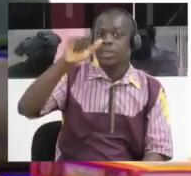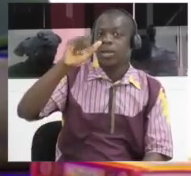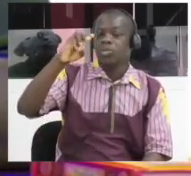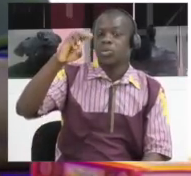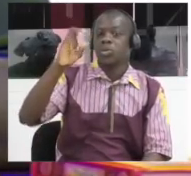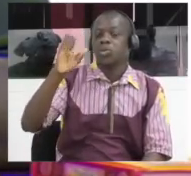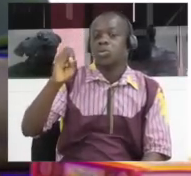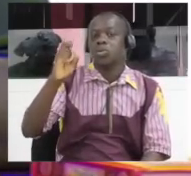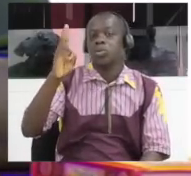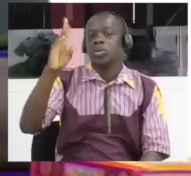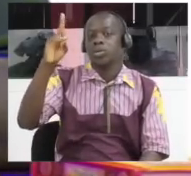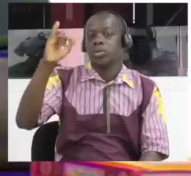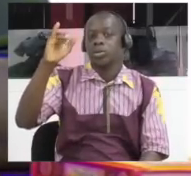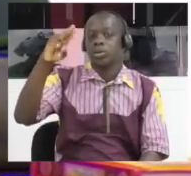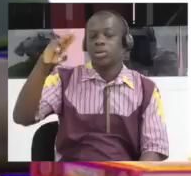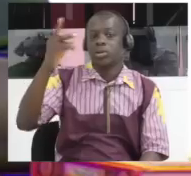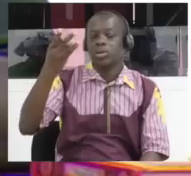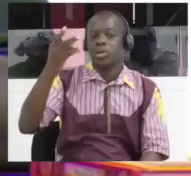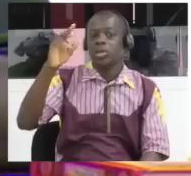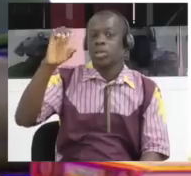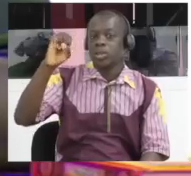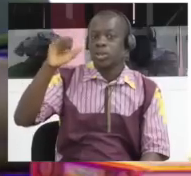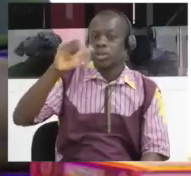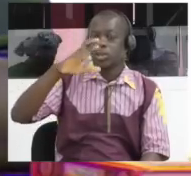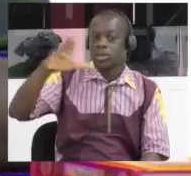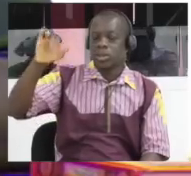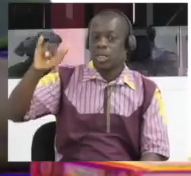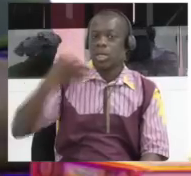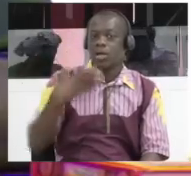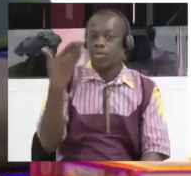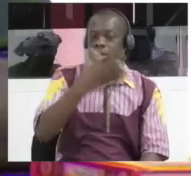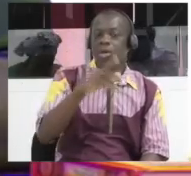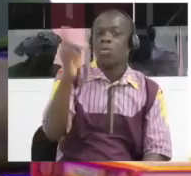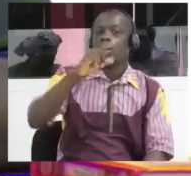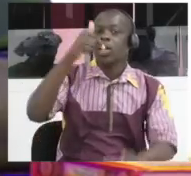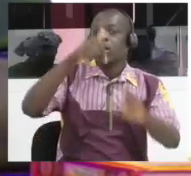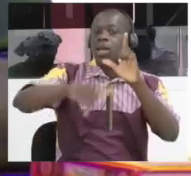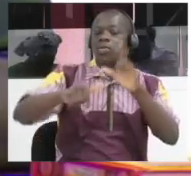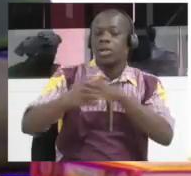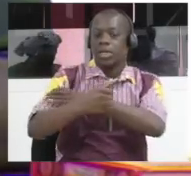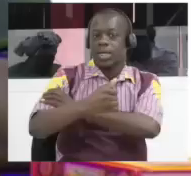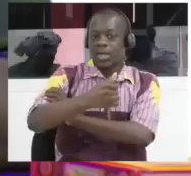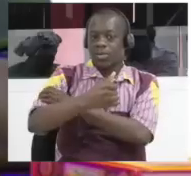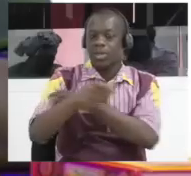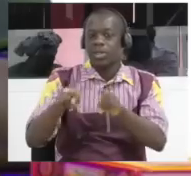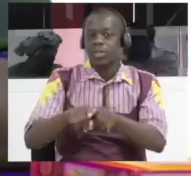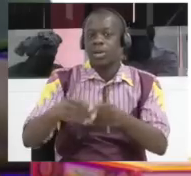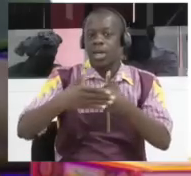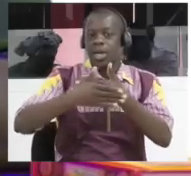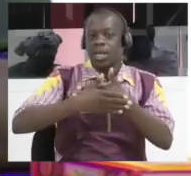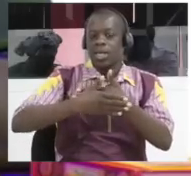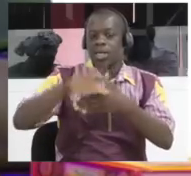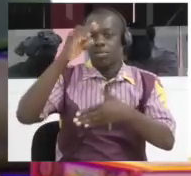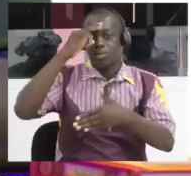Samsudin Sar also was present. What rank at the time? At that time, he was the captain and he was attached to the Ministry